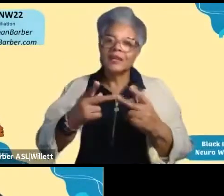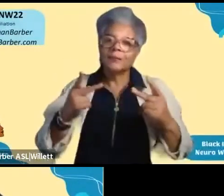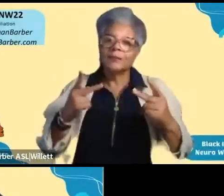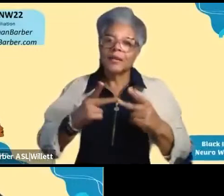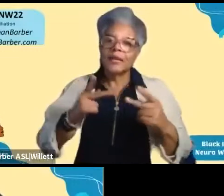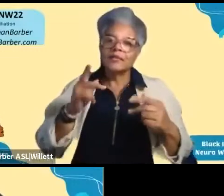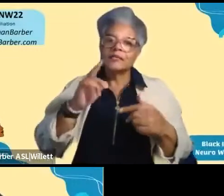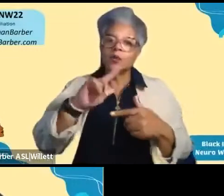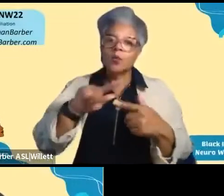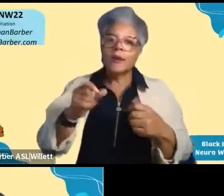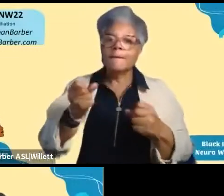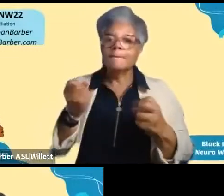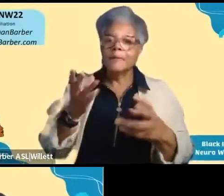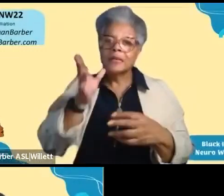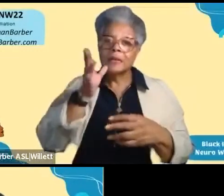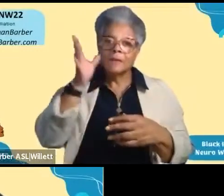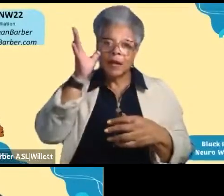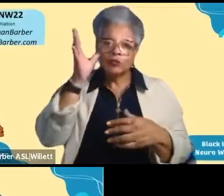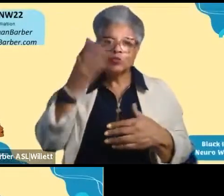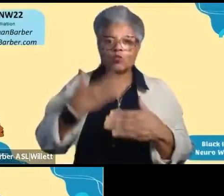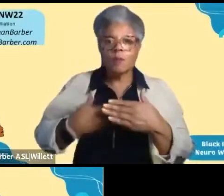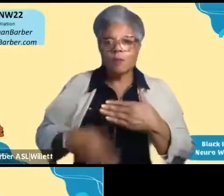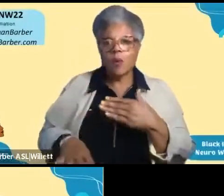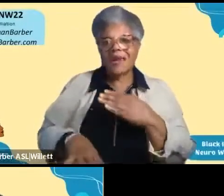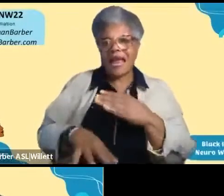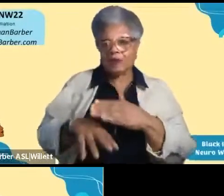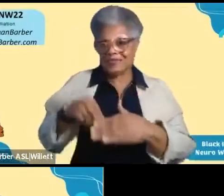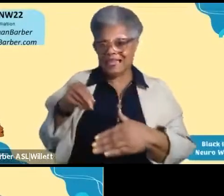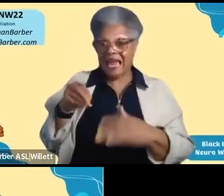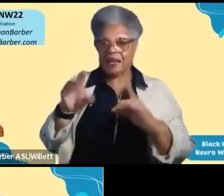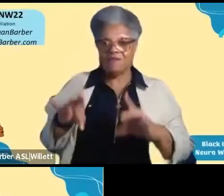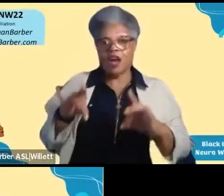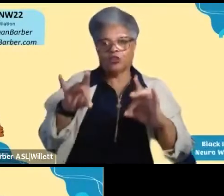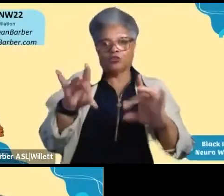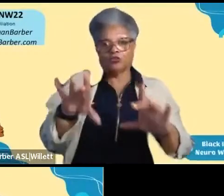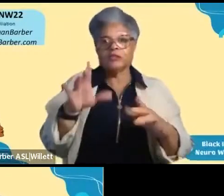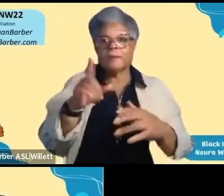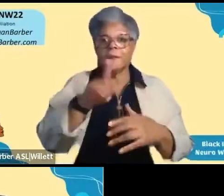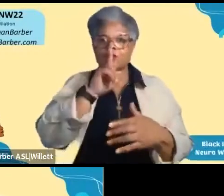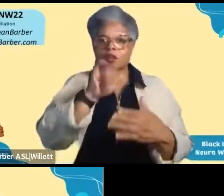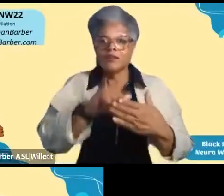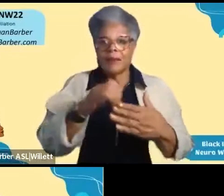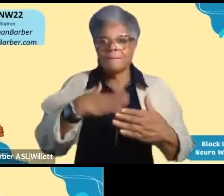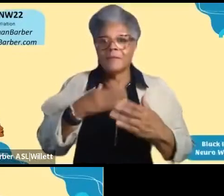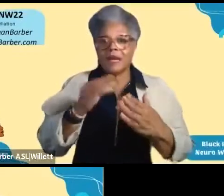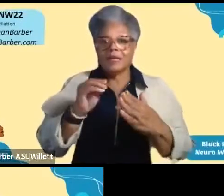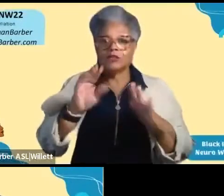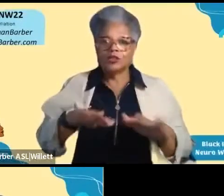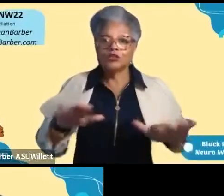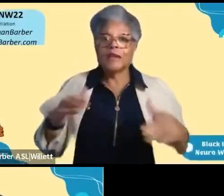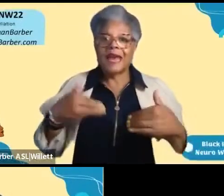parents basically were born outside of Australia, just to really make sure that my kids have a